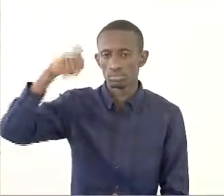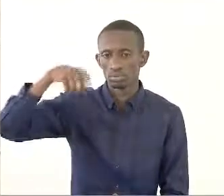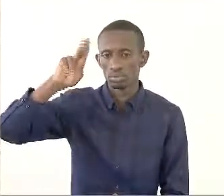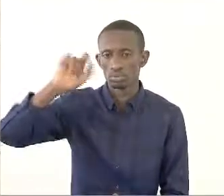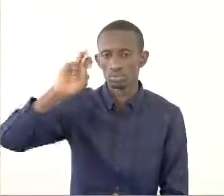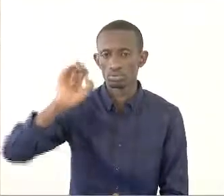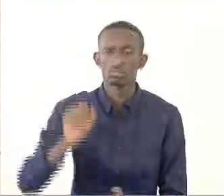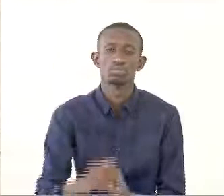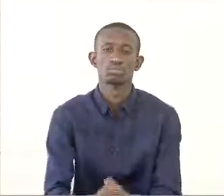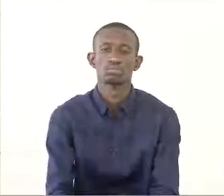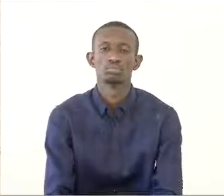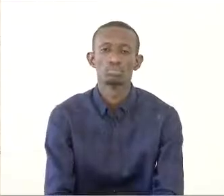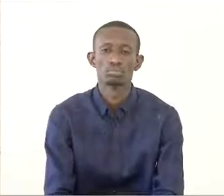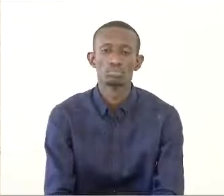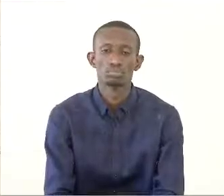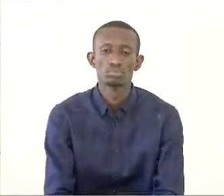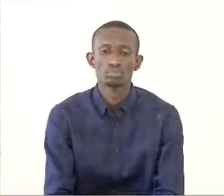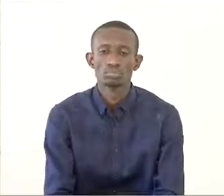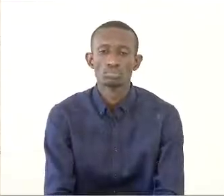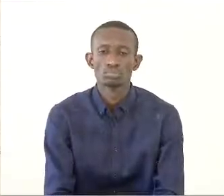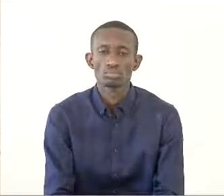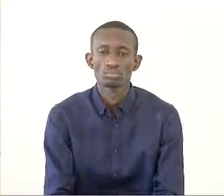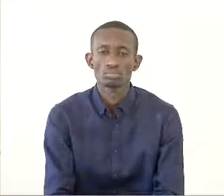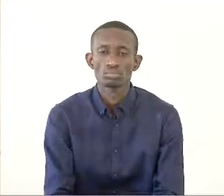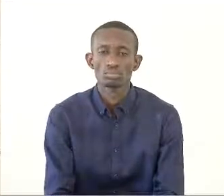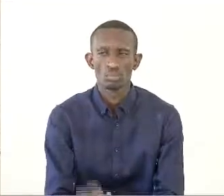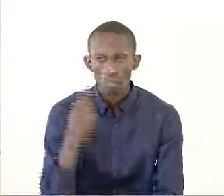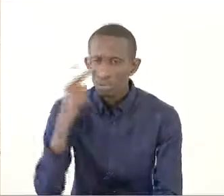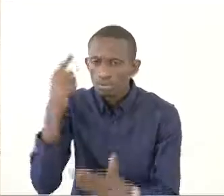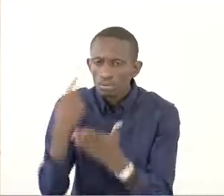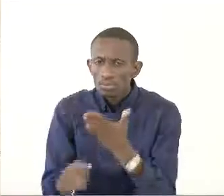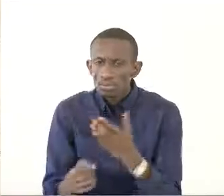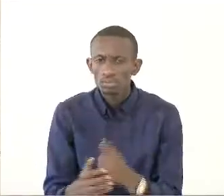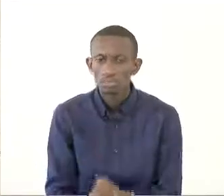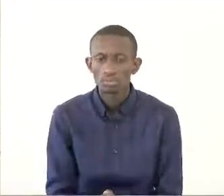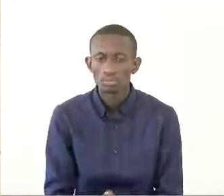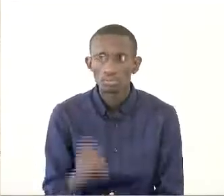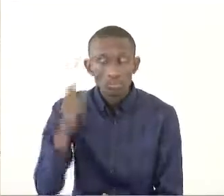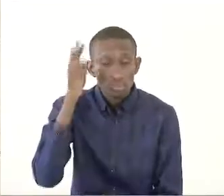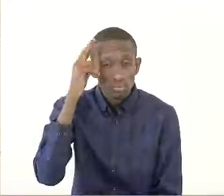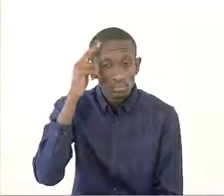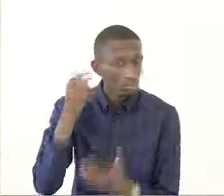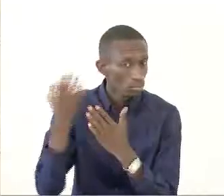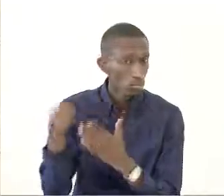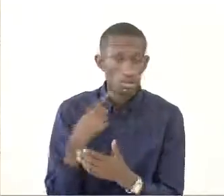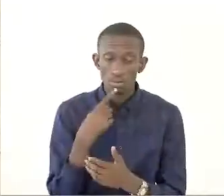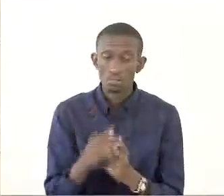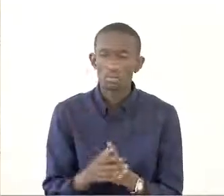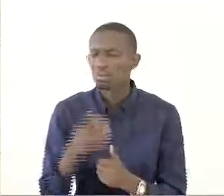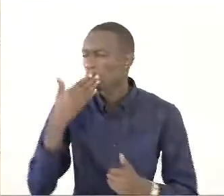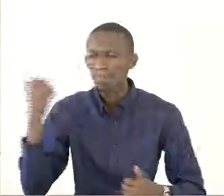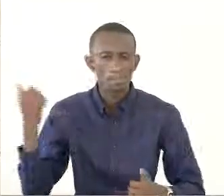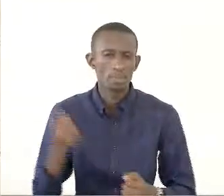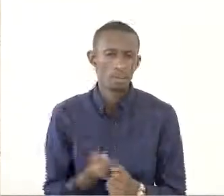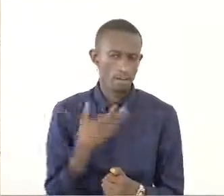The equation, okay? What do you get? You remember I told you it's better to have